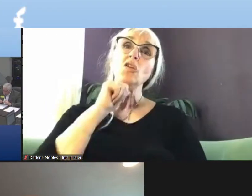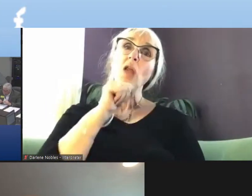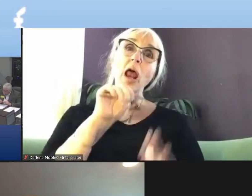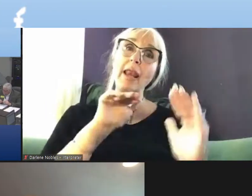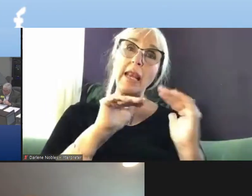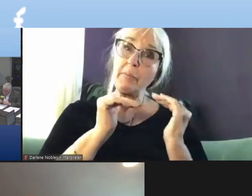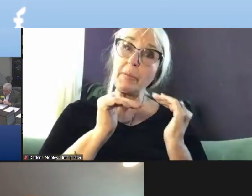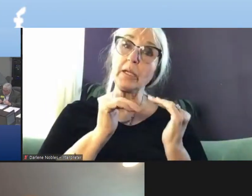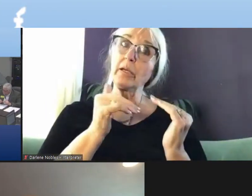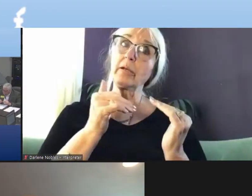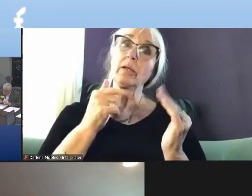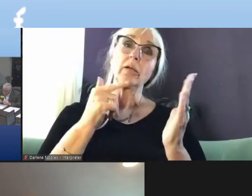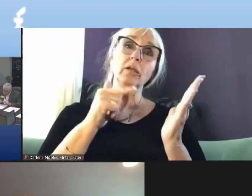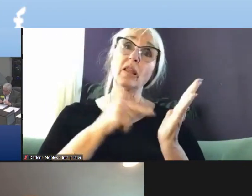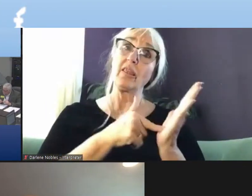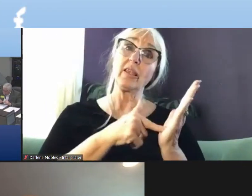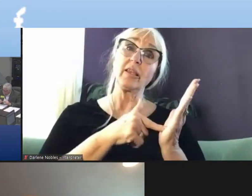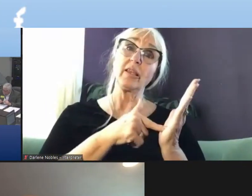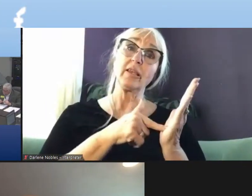nor is